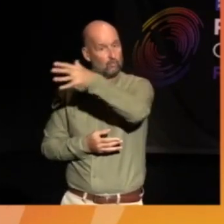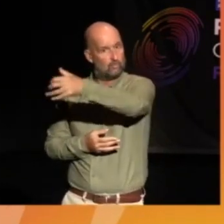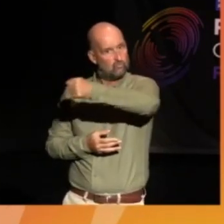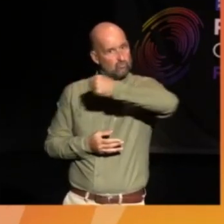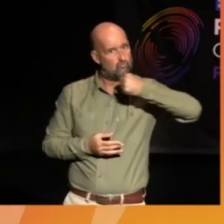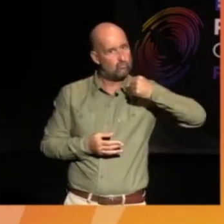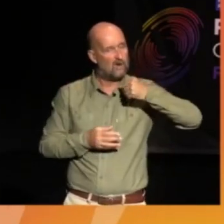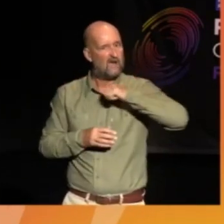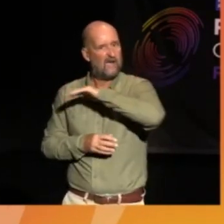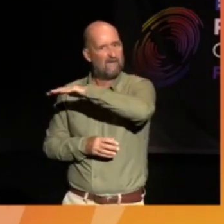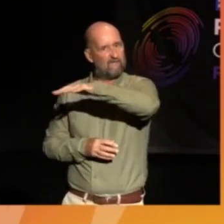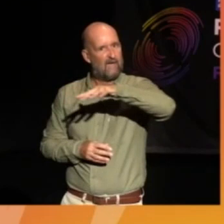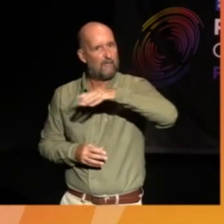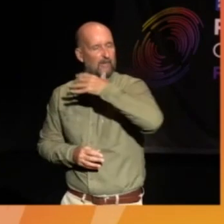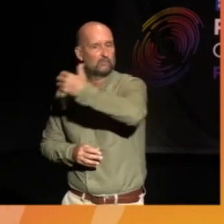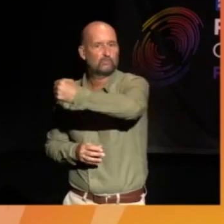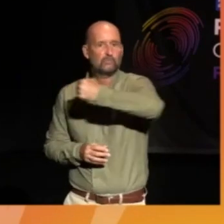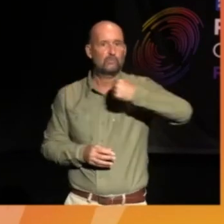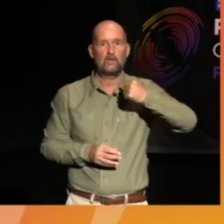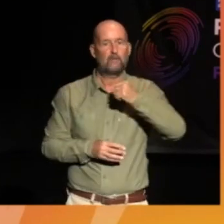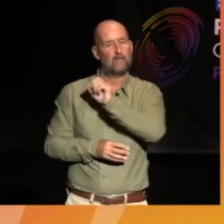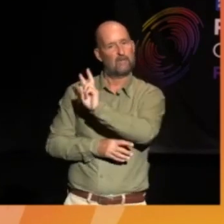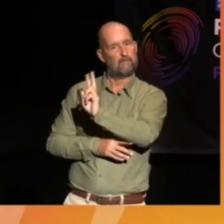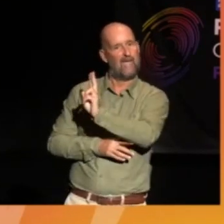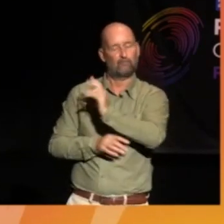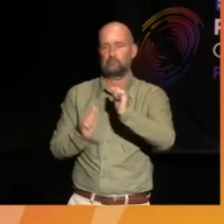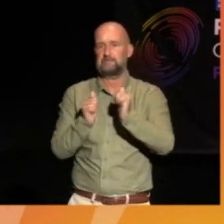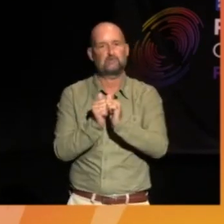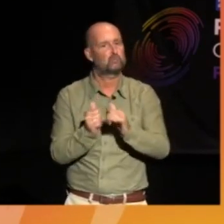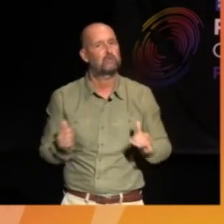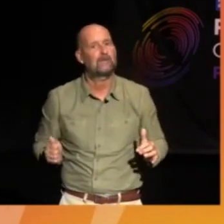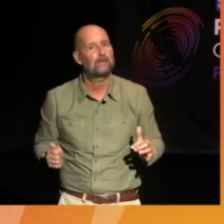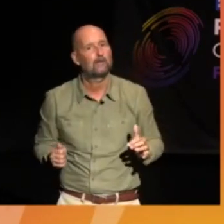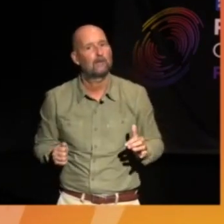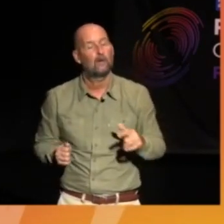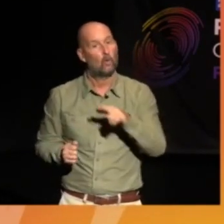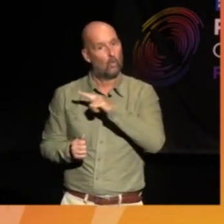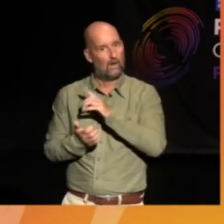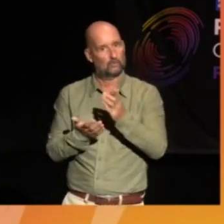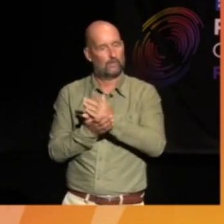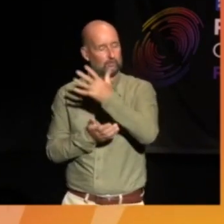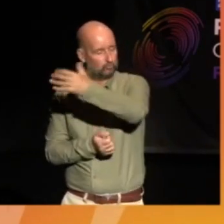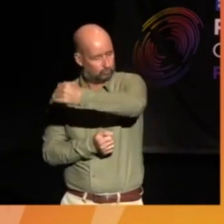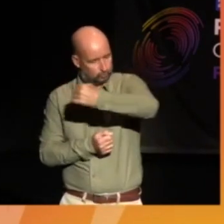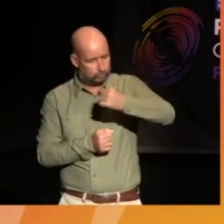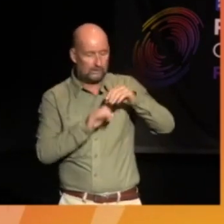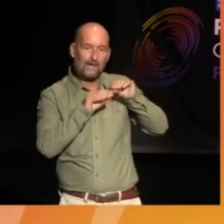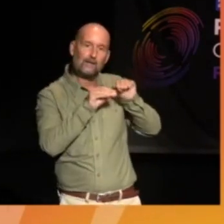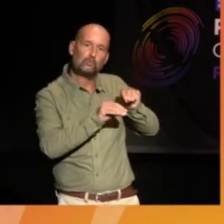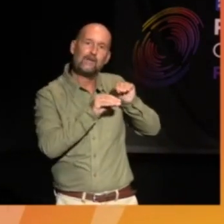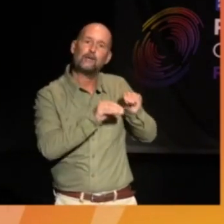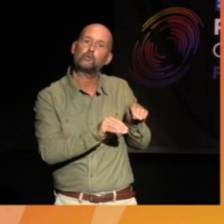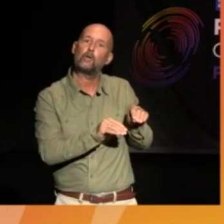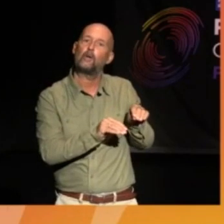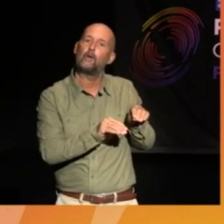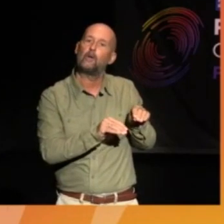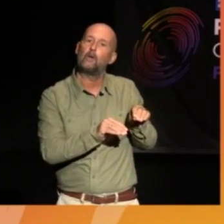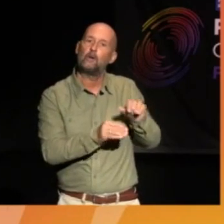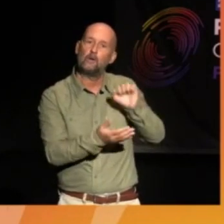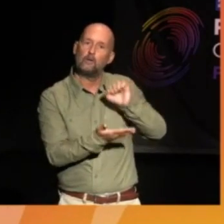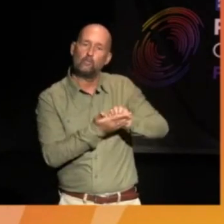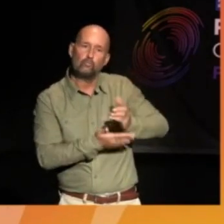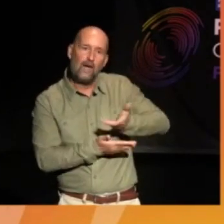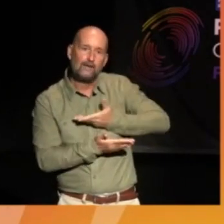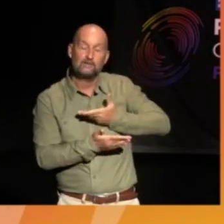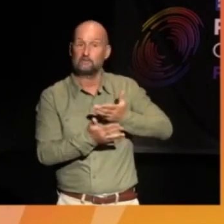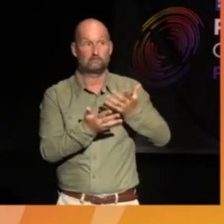families, regardless of whether the parents agree, in order that the children are being can be given their educational rights and their rights to